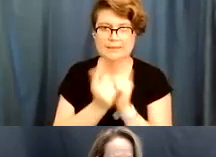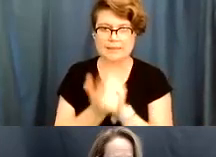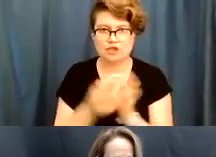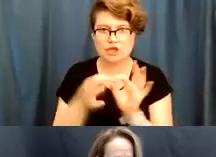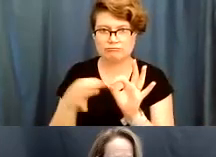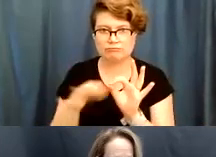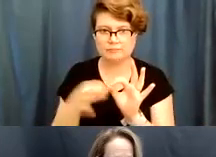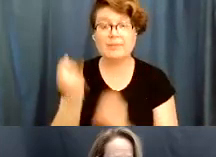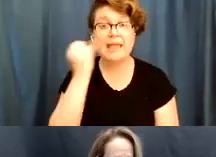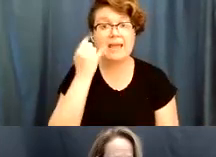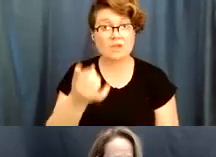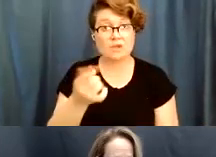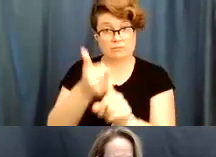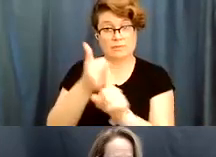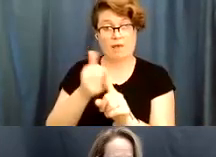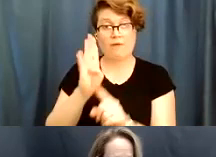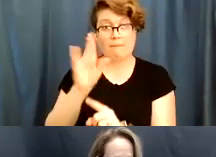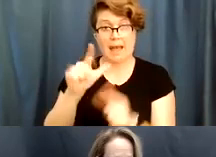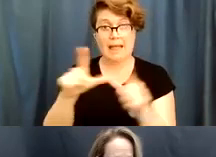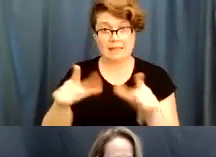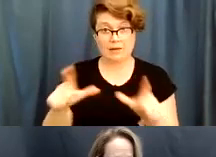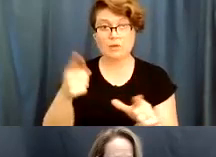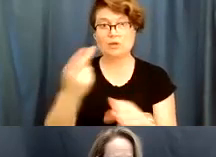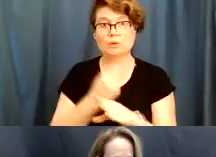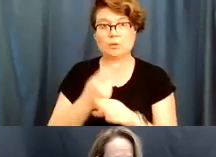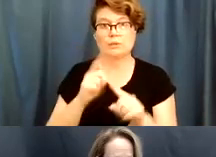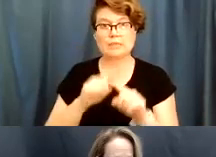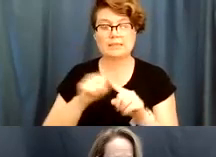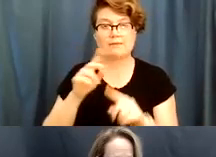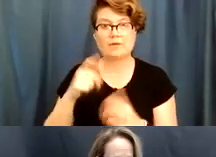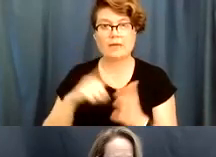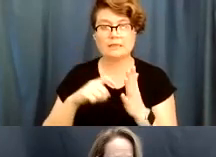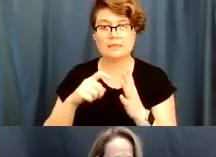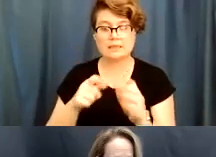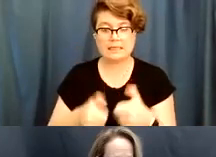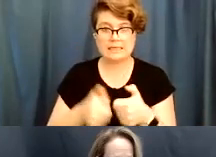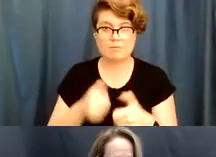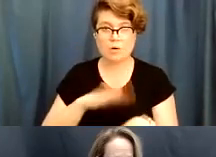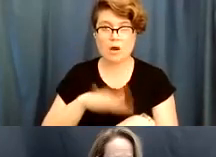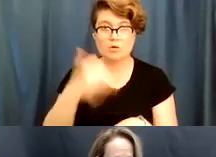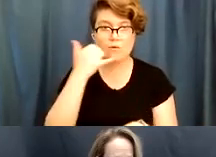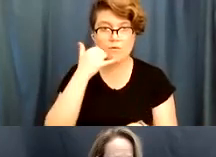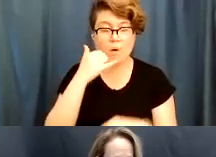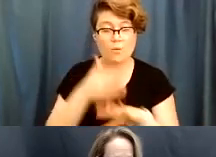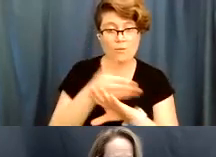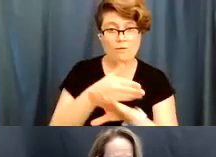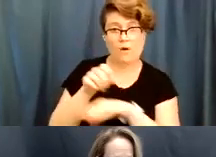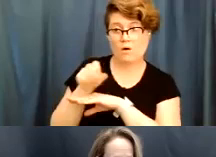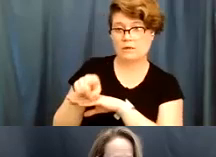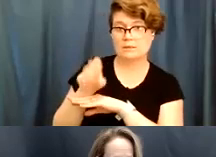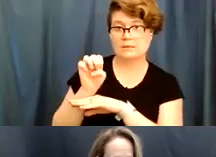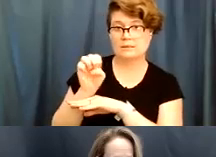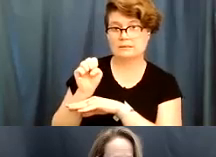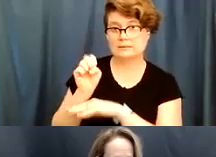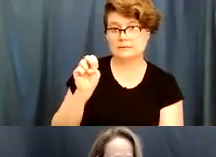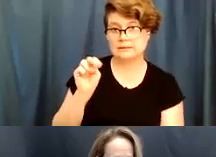using the multiple keyboards on your phone, just make sure that before you hit send, that you are looking at